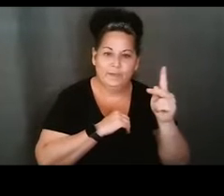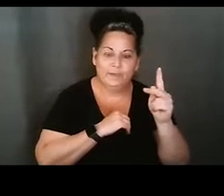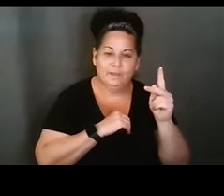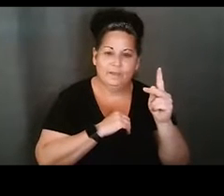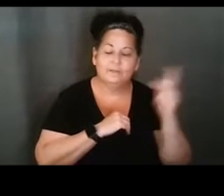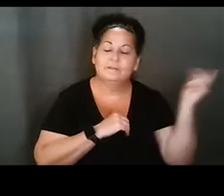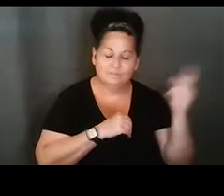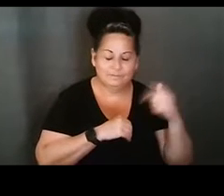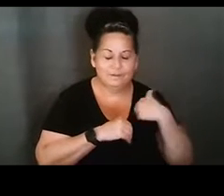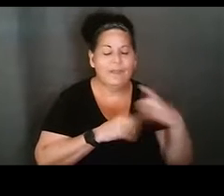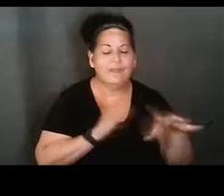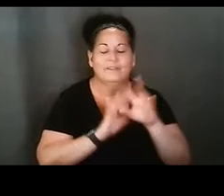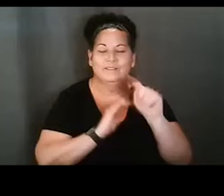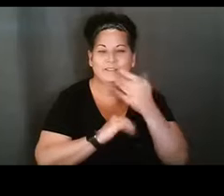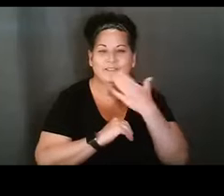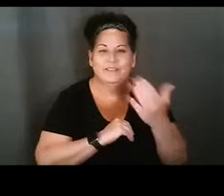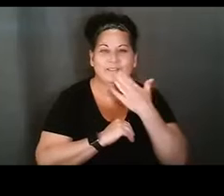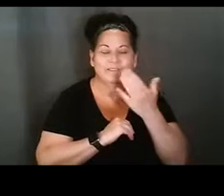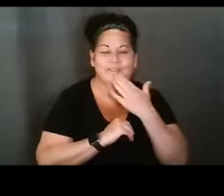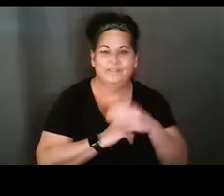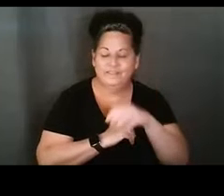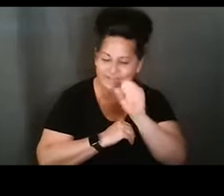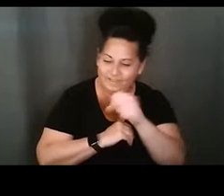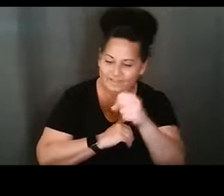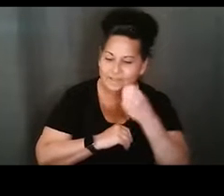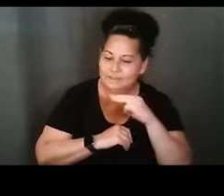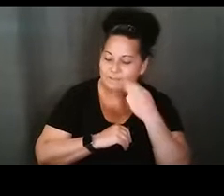I got it. Thank you. Yes, ma'am. Thank you.